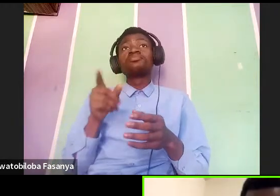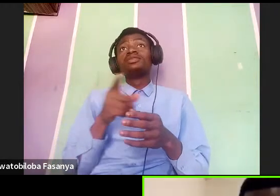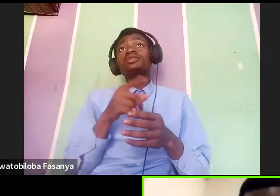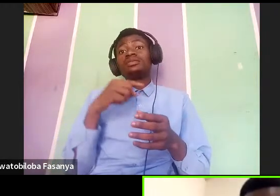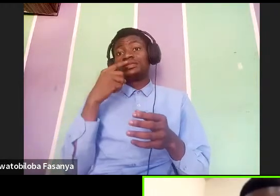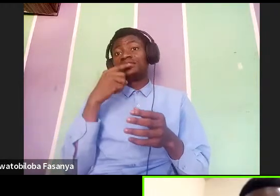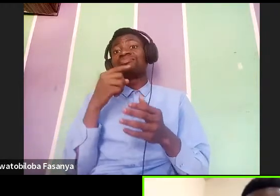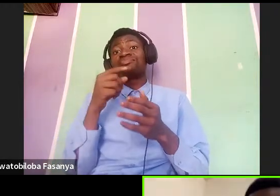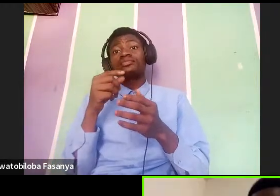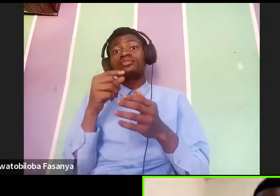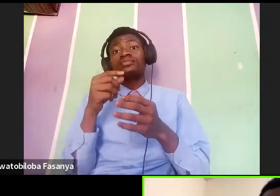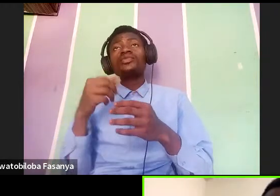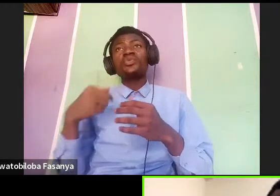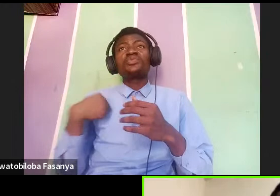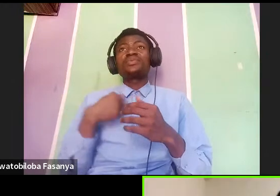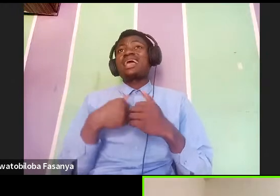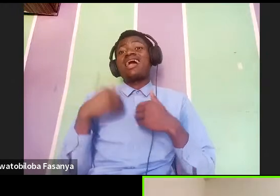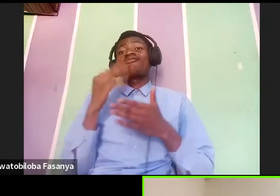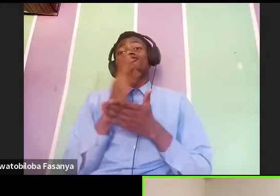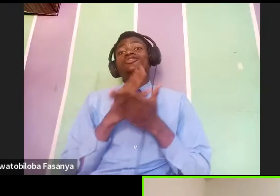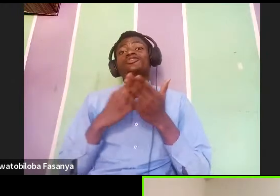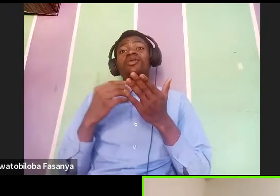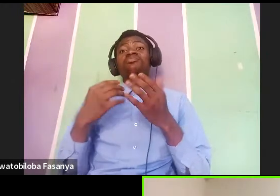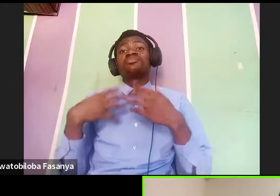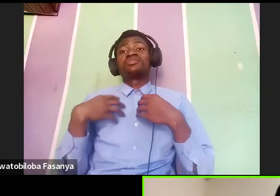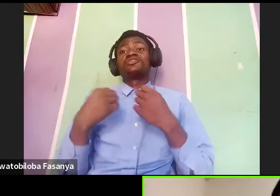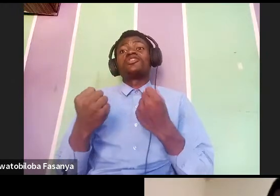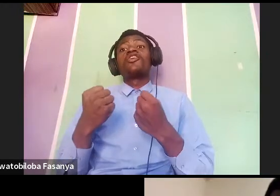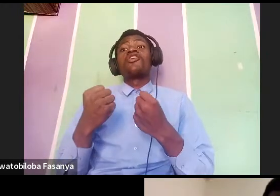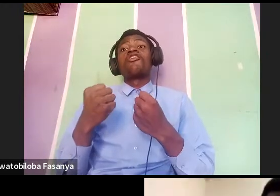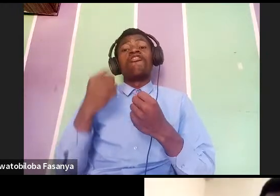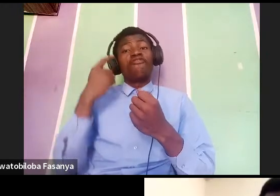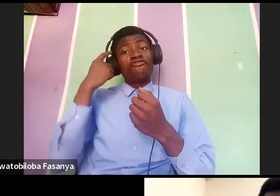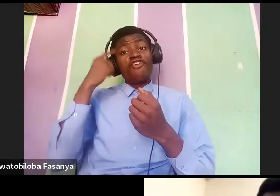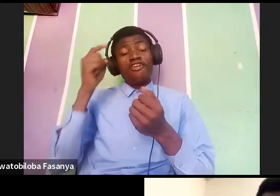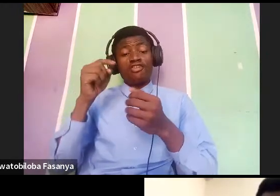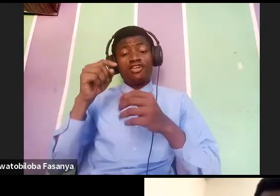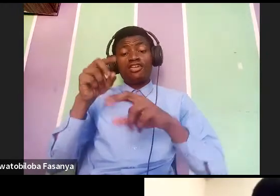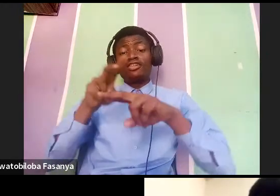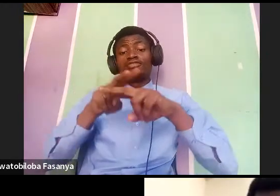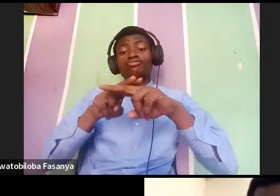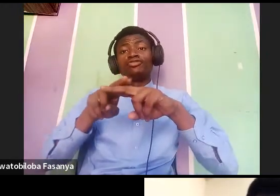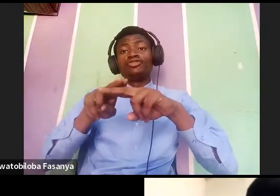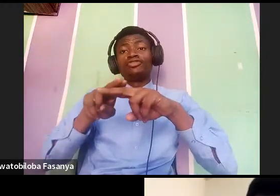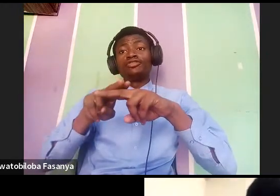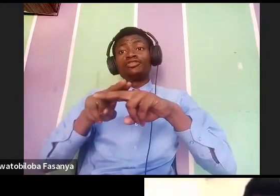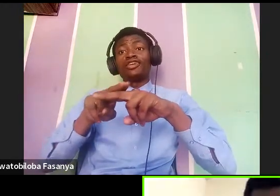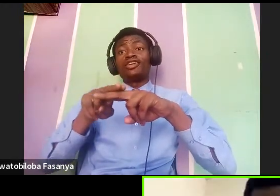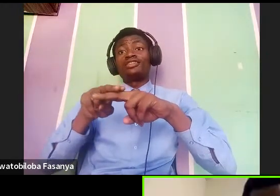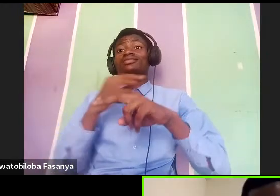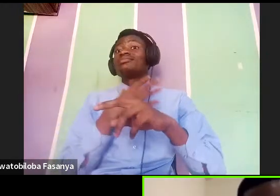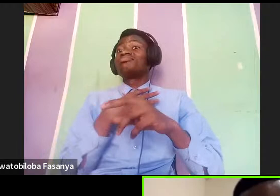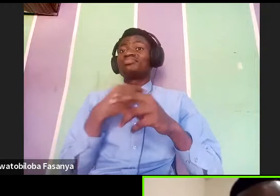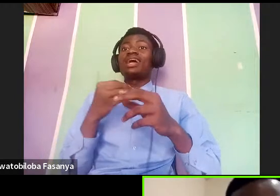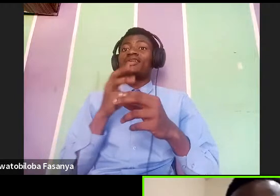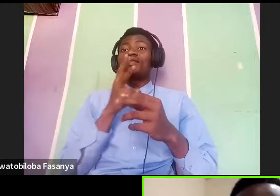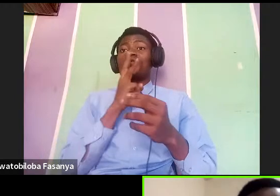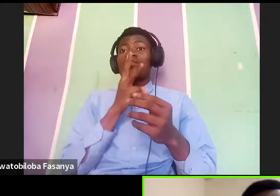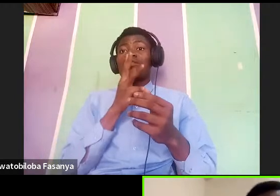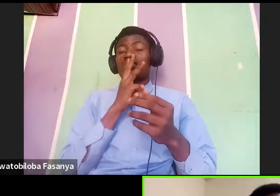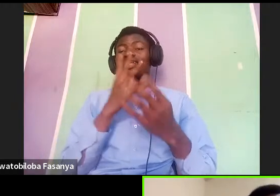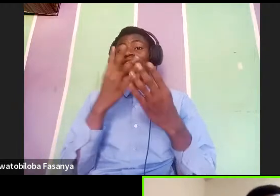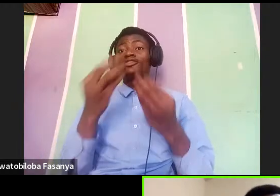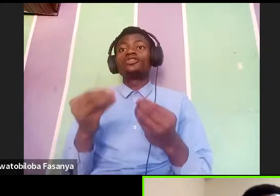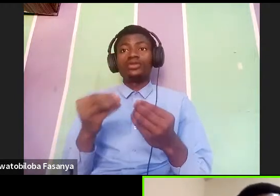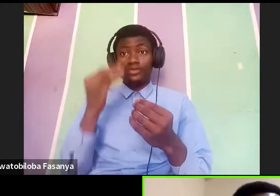as well, what they call salt and sugar solution. Yeah, we still do ORS. ORS, yes. I can't remember